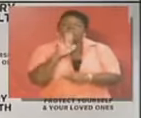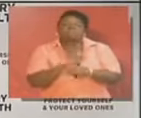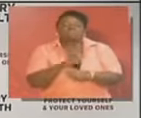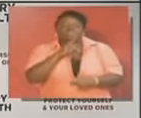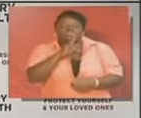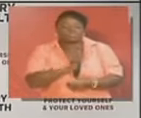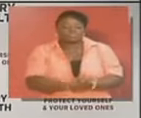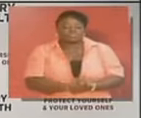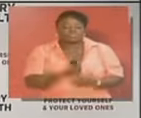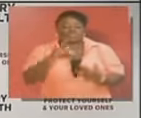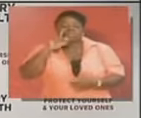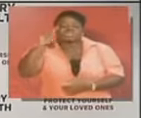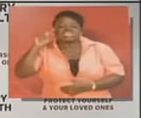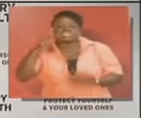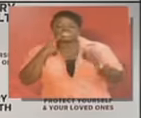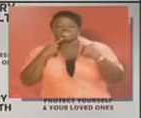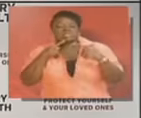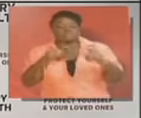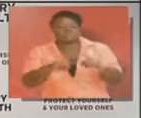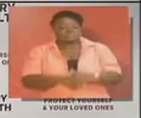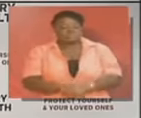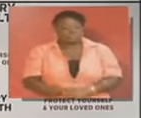to TTT, please.